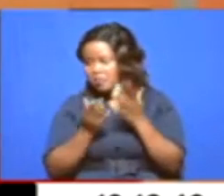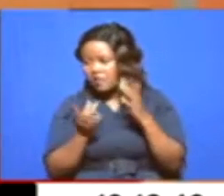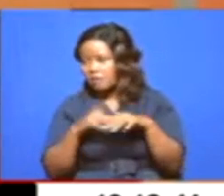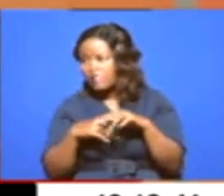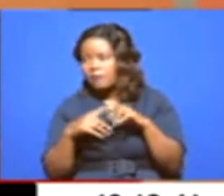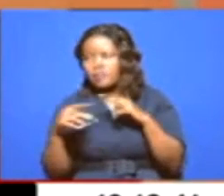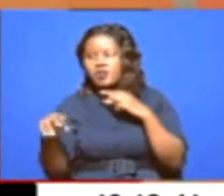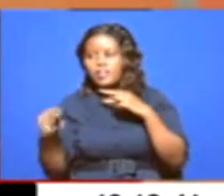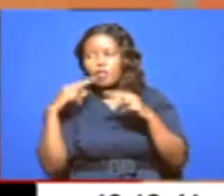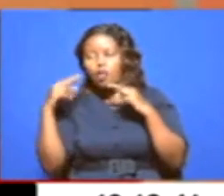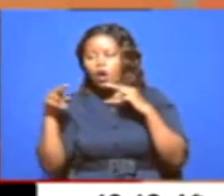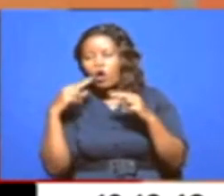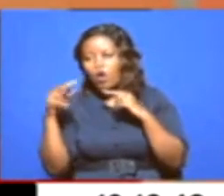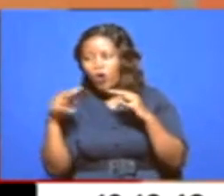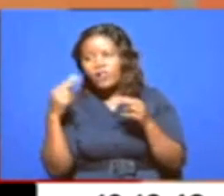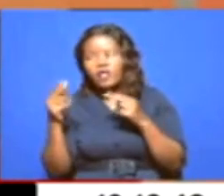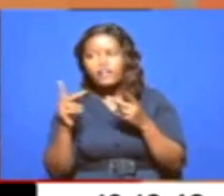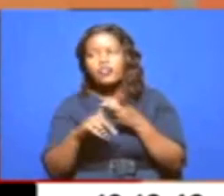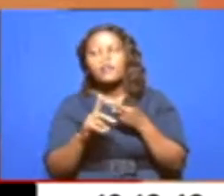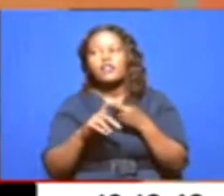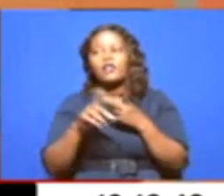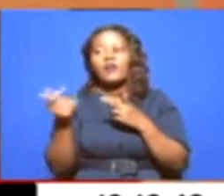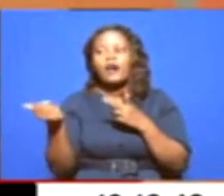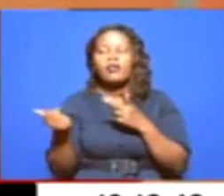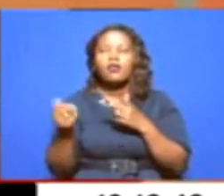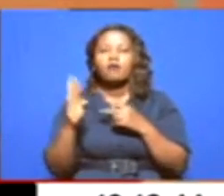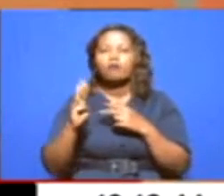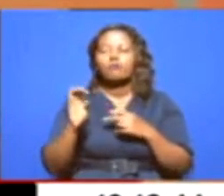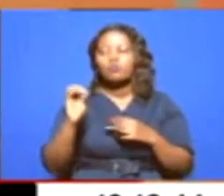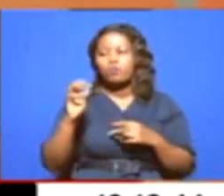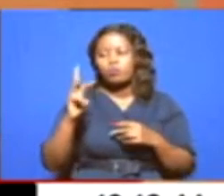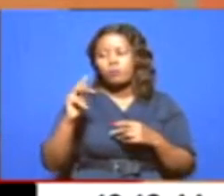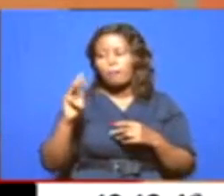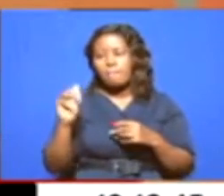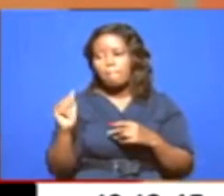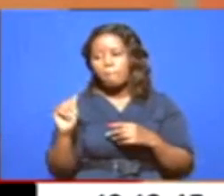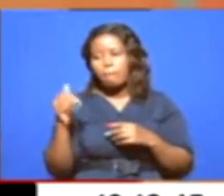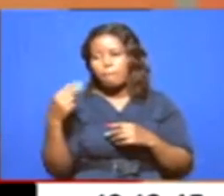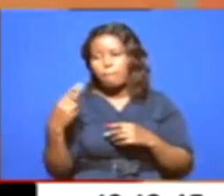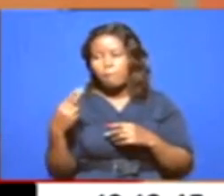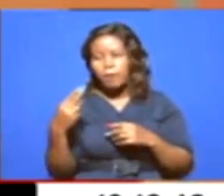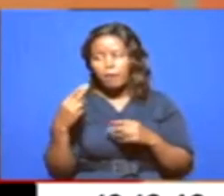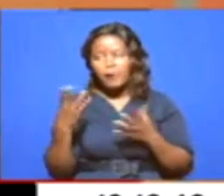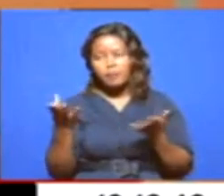then we have Boma also. The elite athletes will be staying in Boma, and then the invited